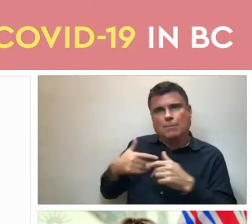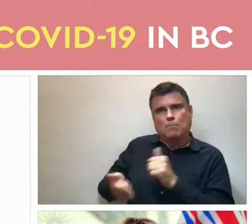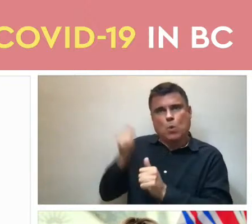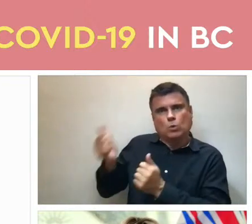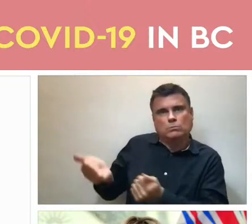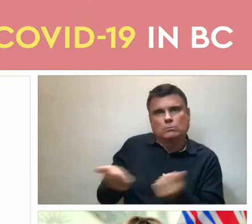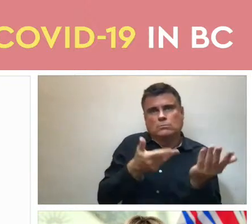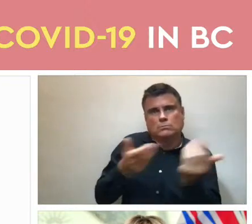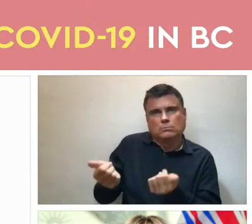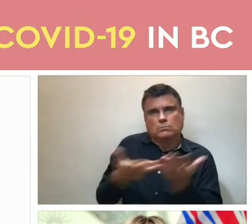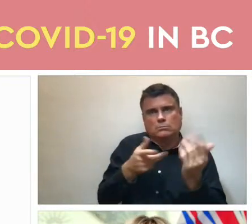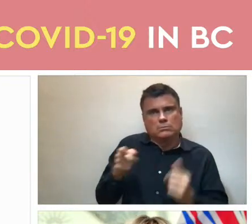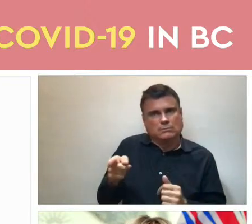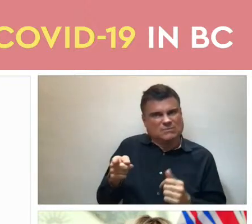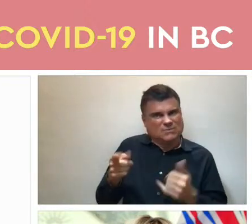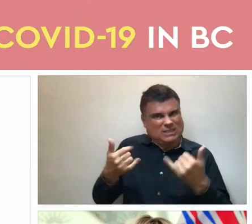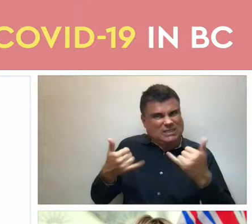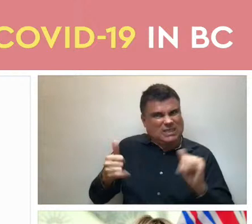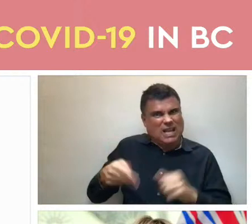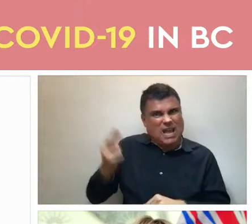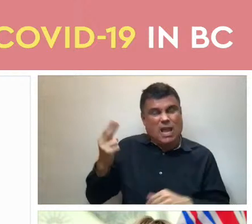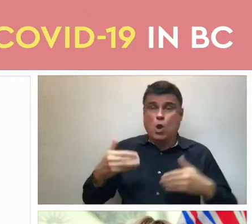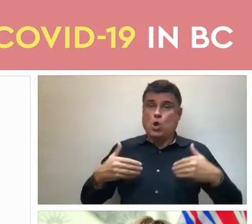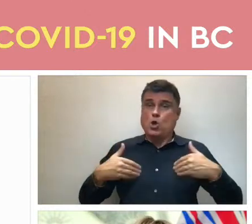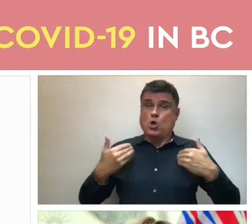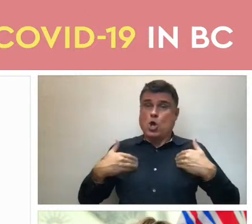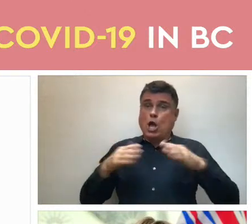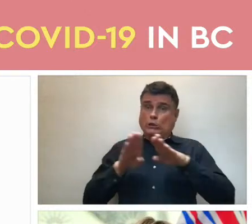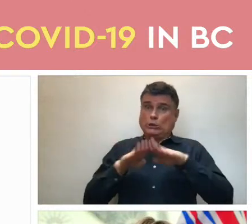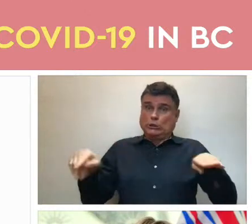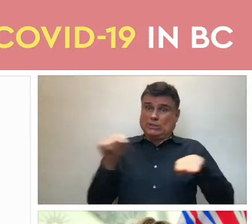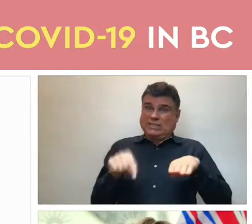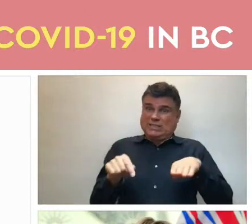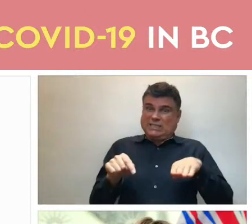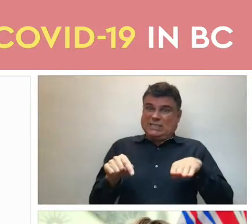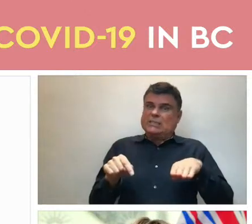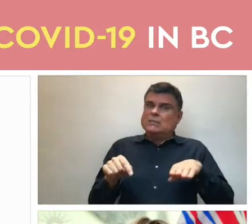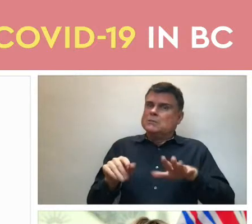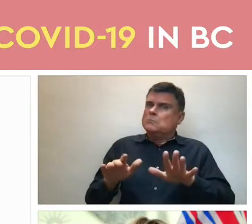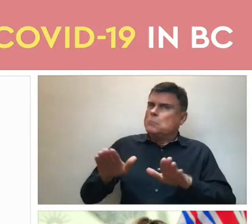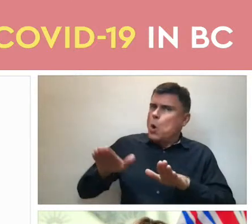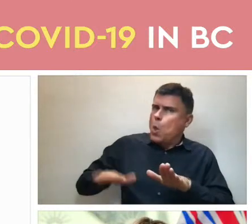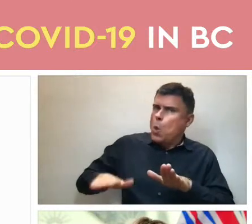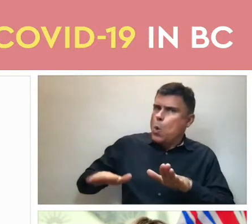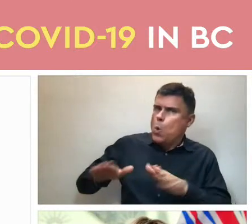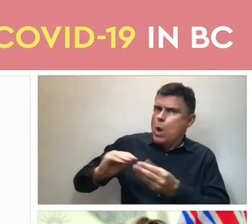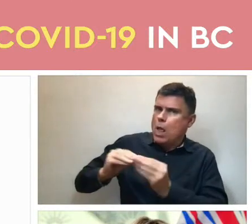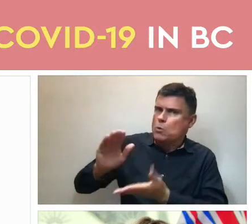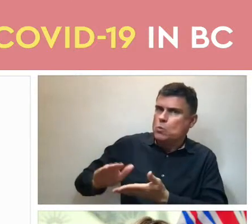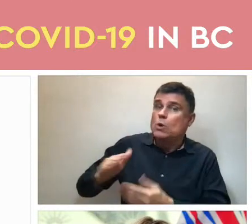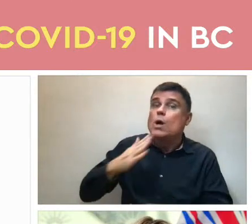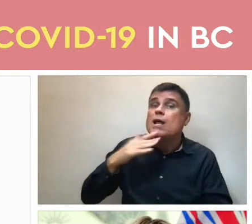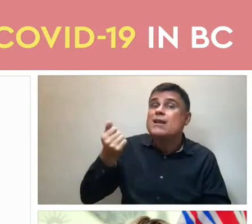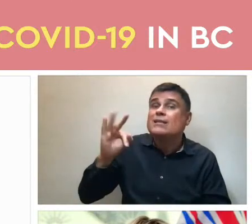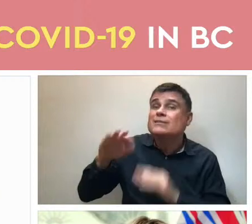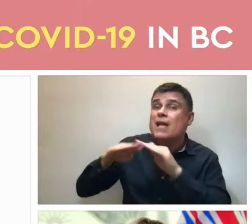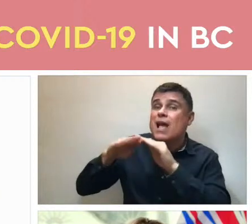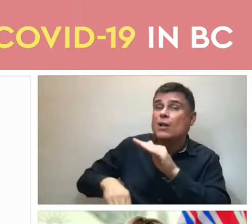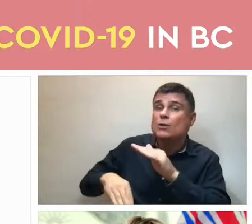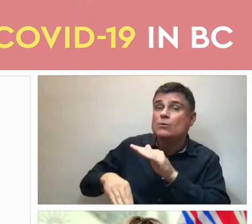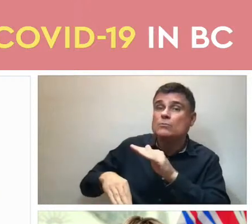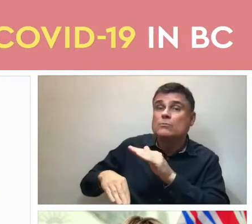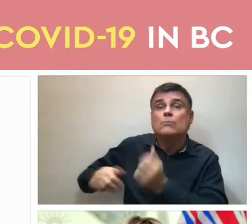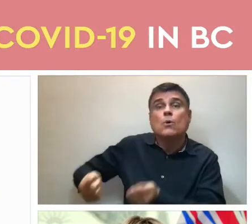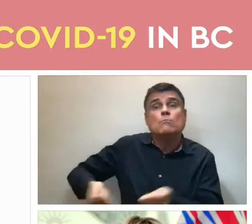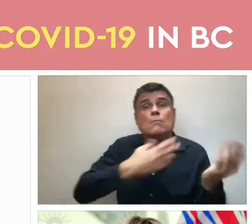They still remain low for children under age 19. And we see nicely in this graph the